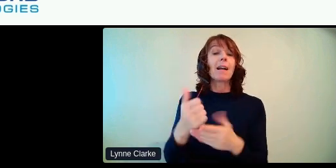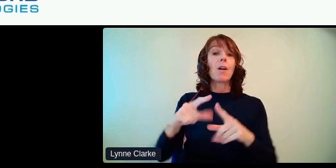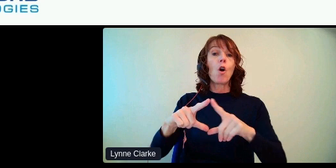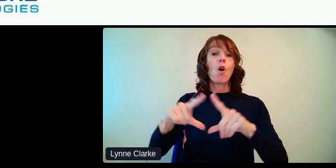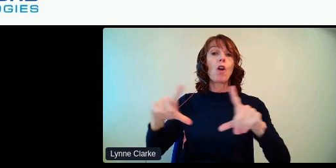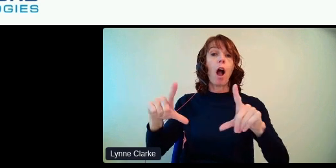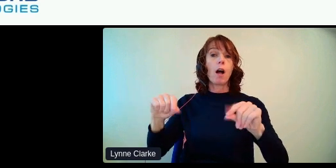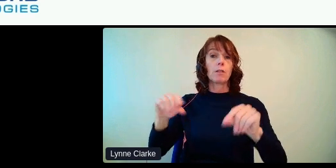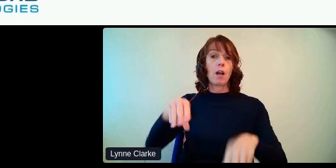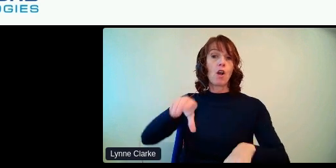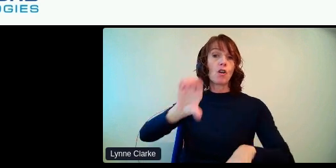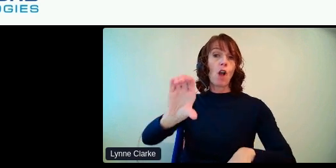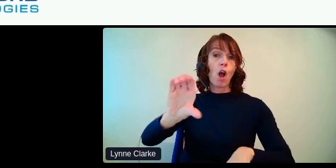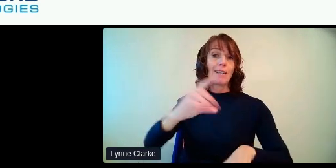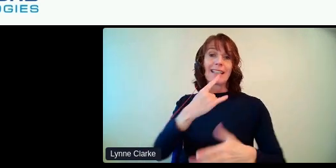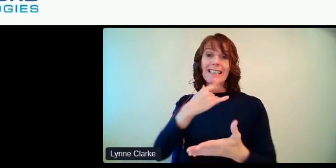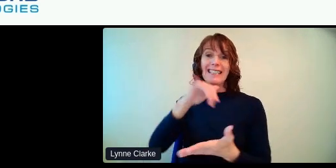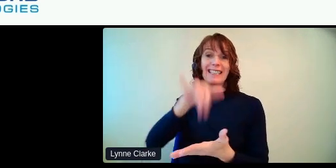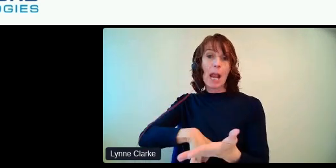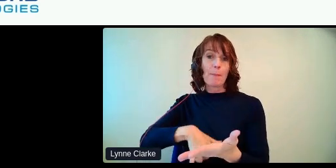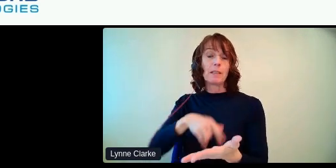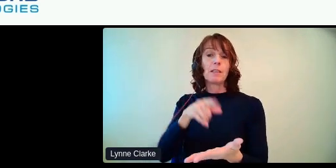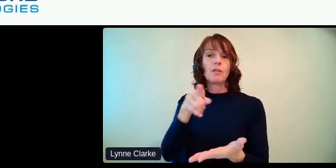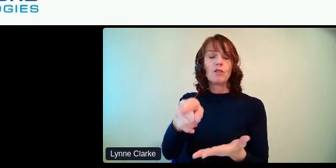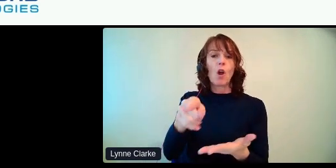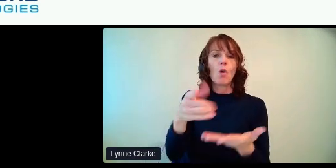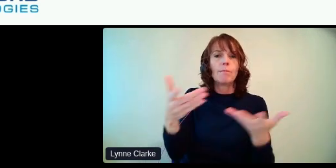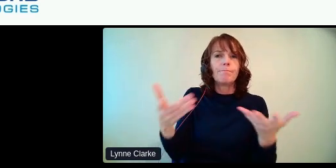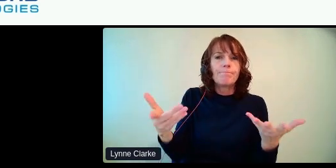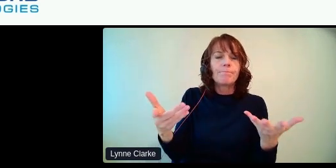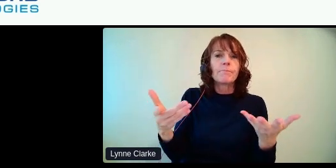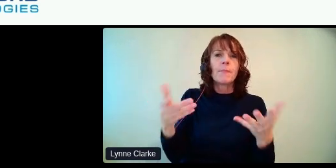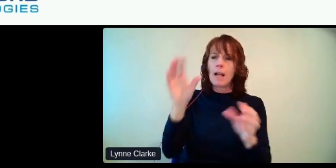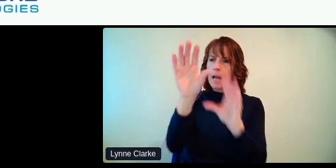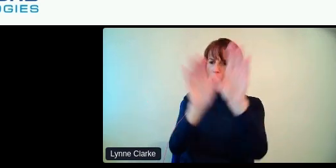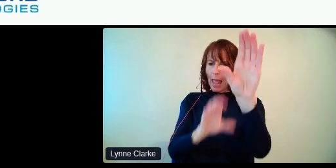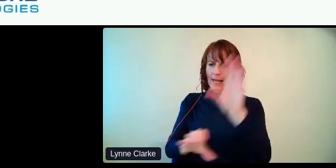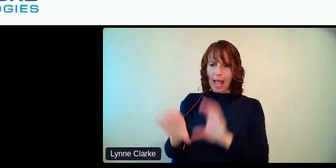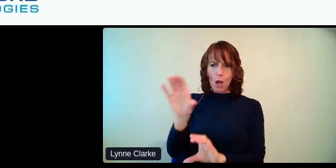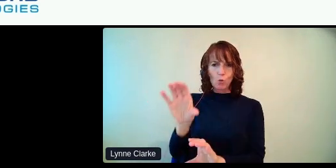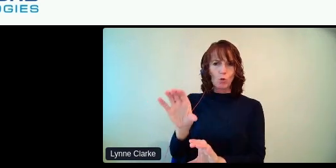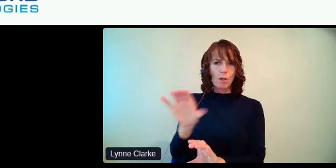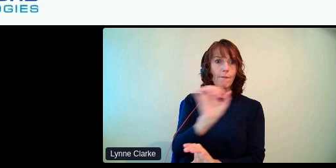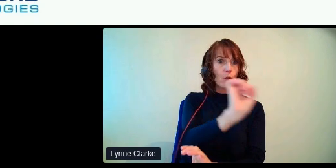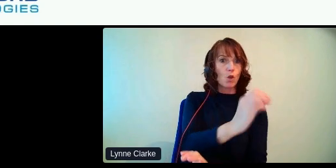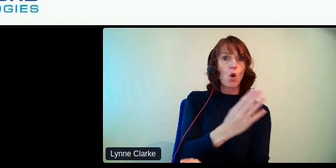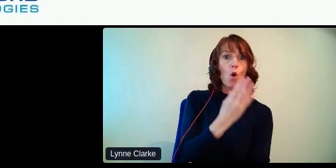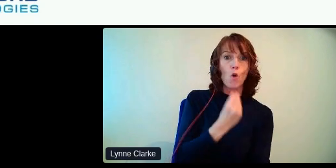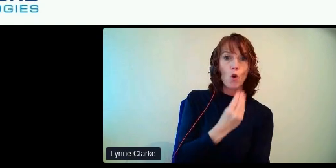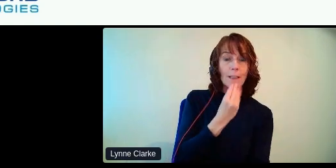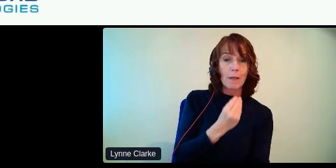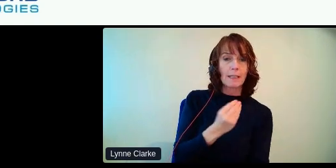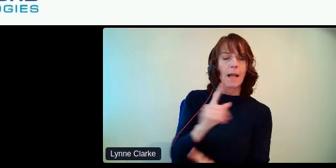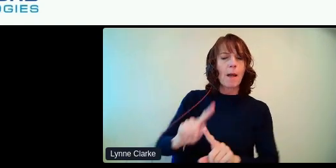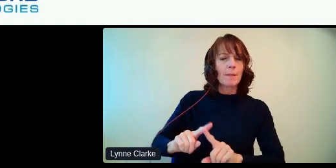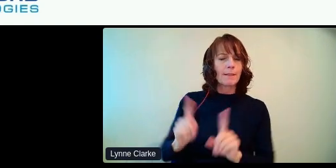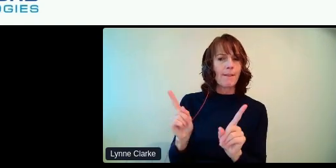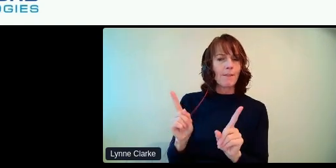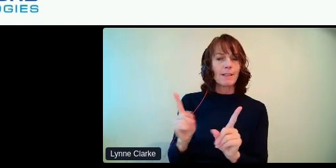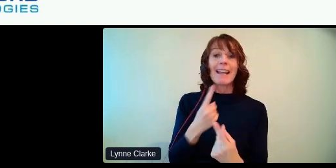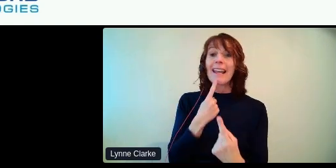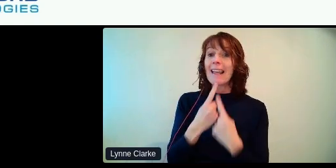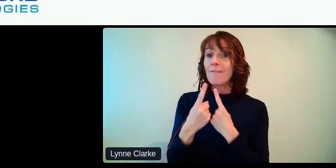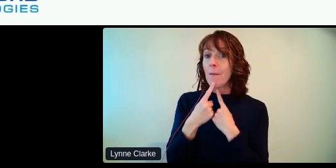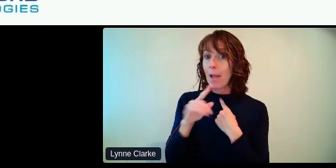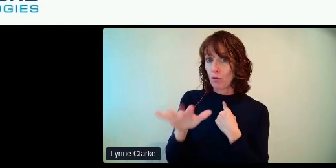statement. So you might have the same layout for all of your customers, but the information in that document